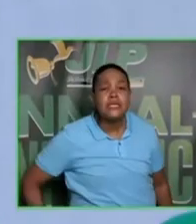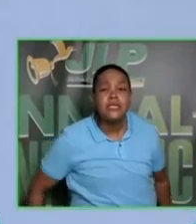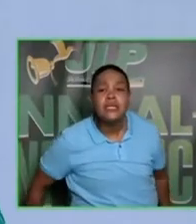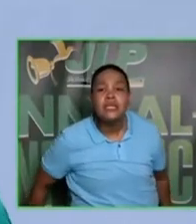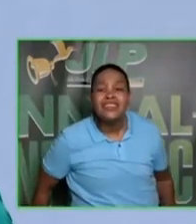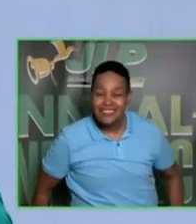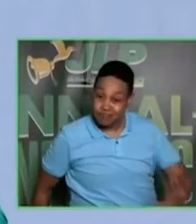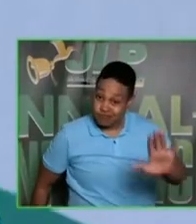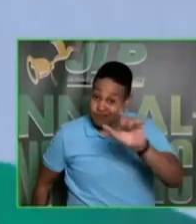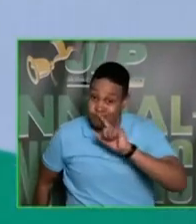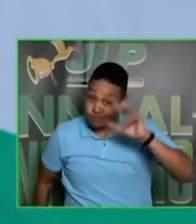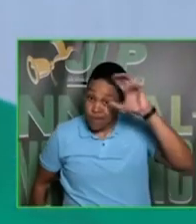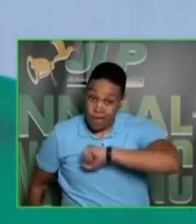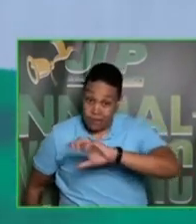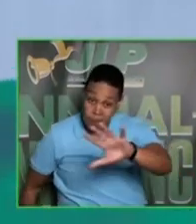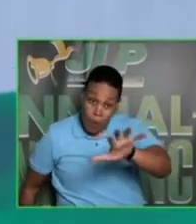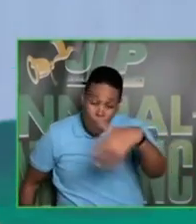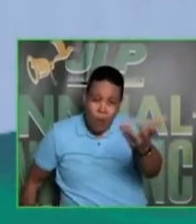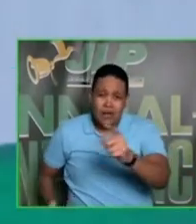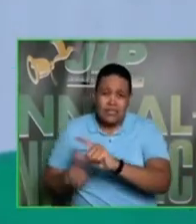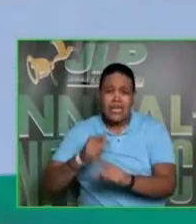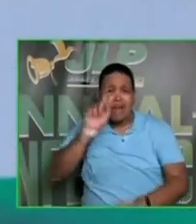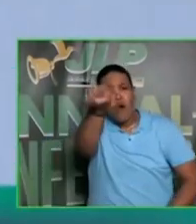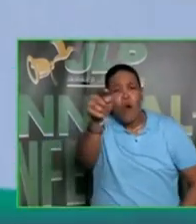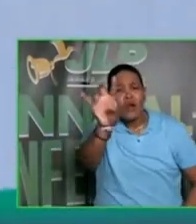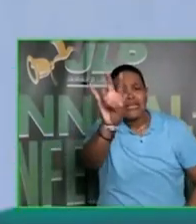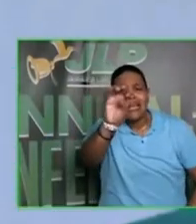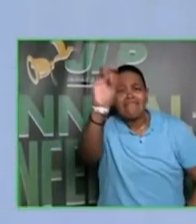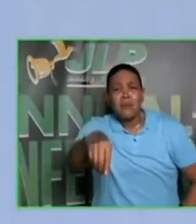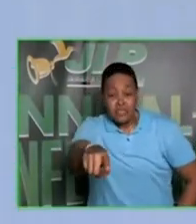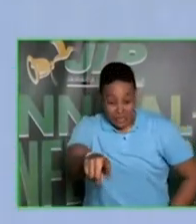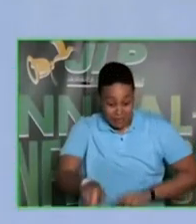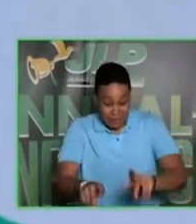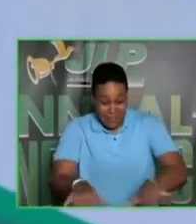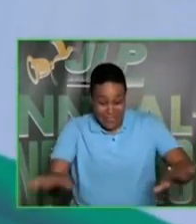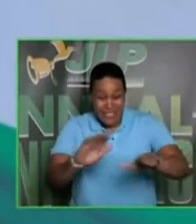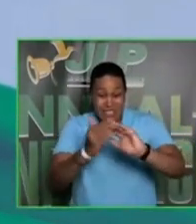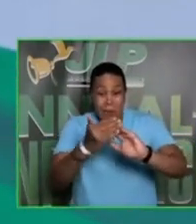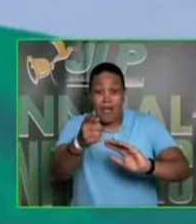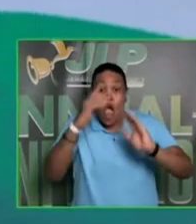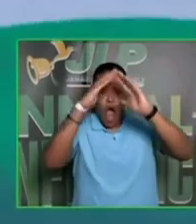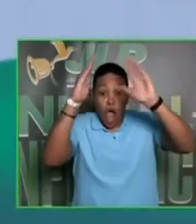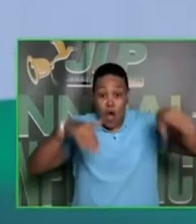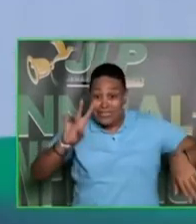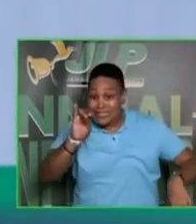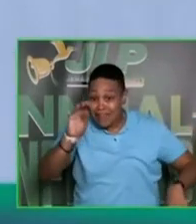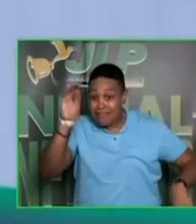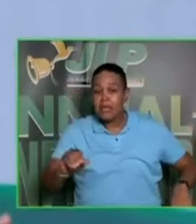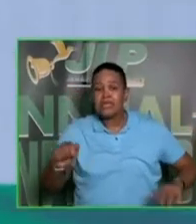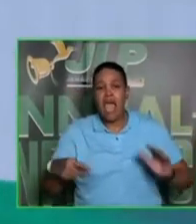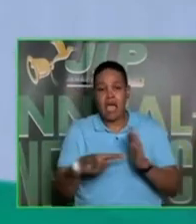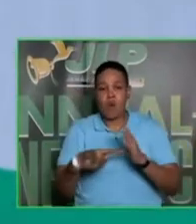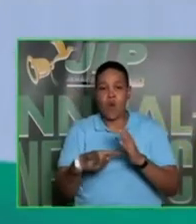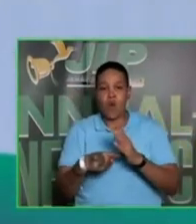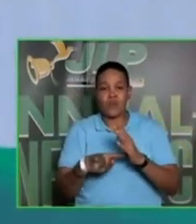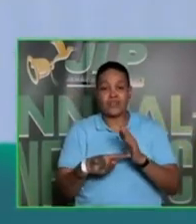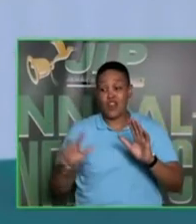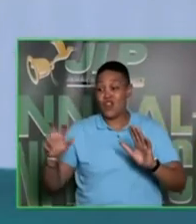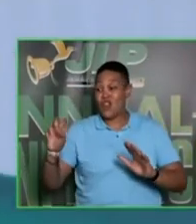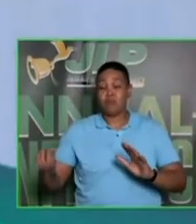is estimated that only 70% of Jamaican households can afford to